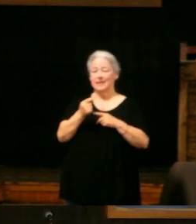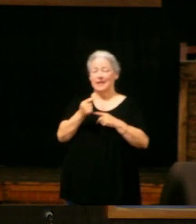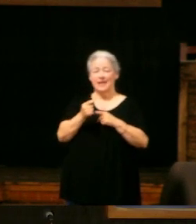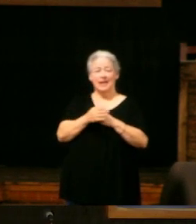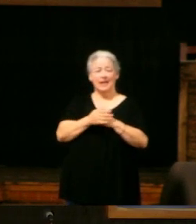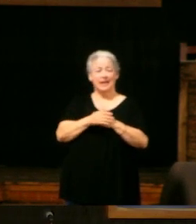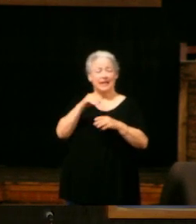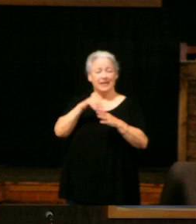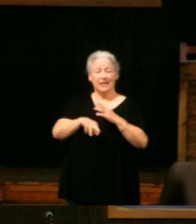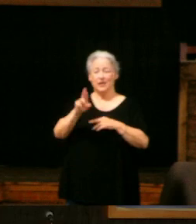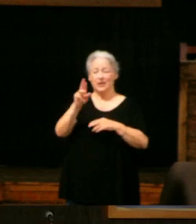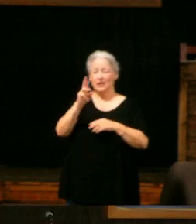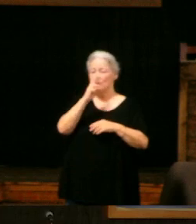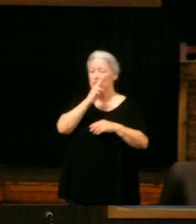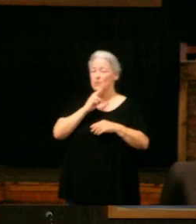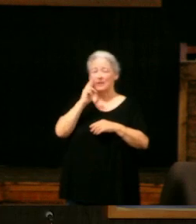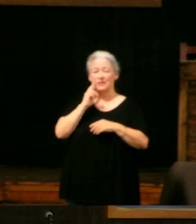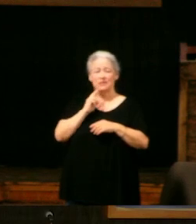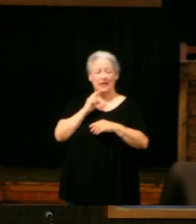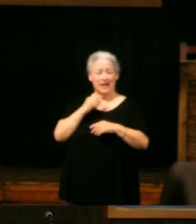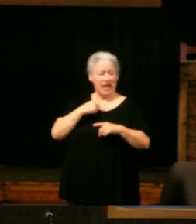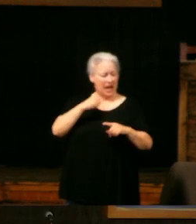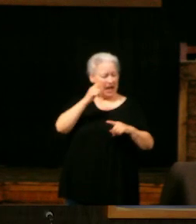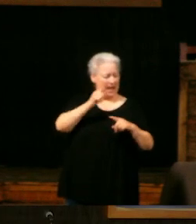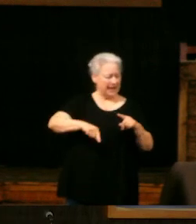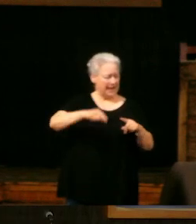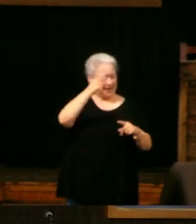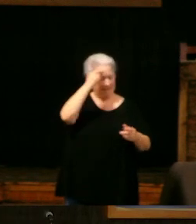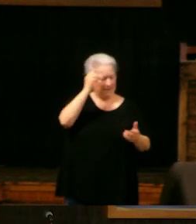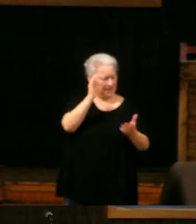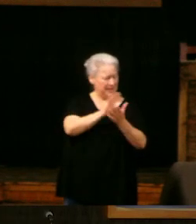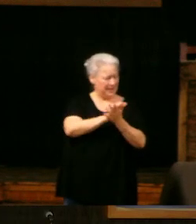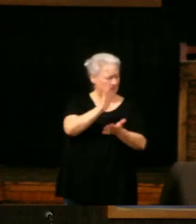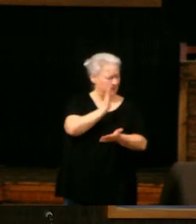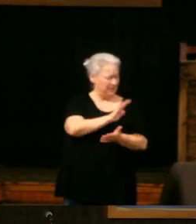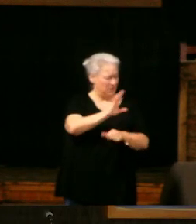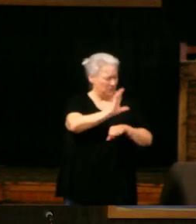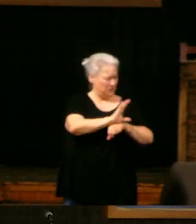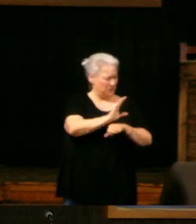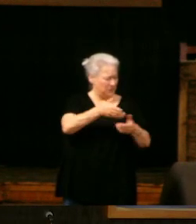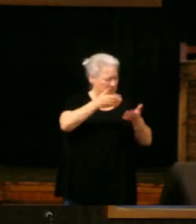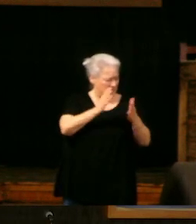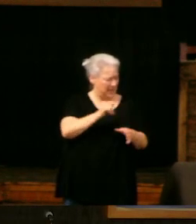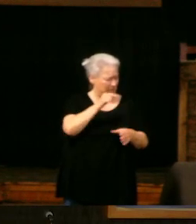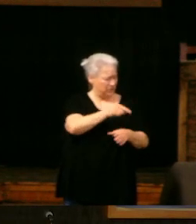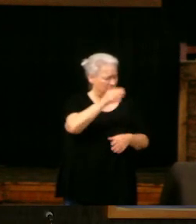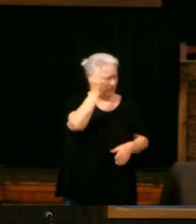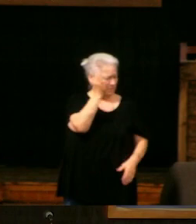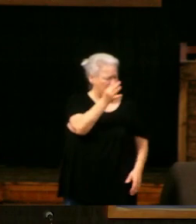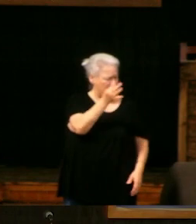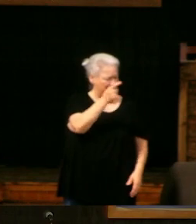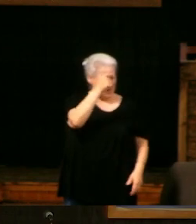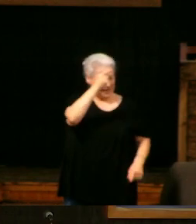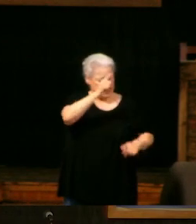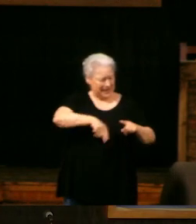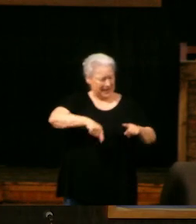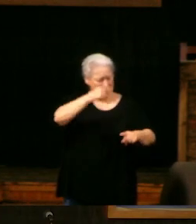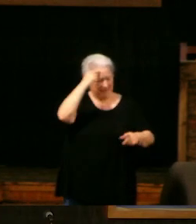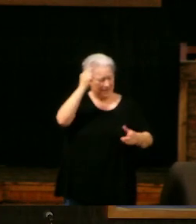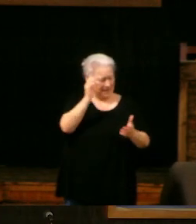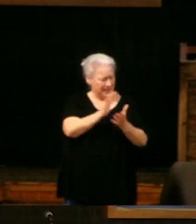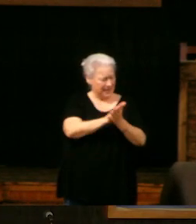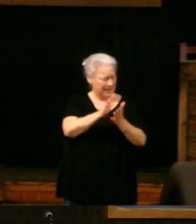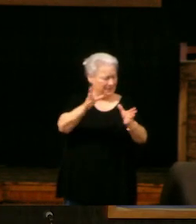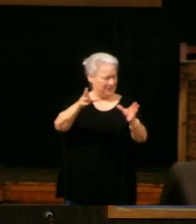right there, I can't believe your church even lets you preach. I can't believe they accepted you